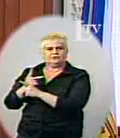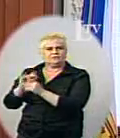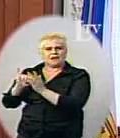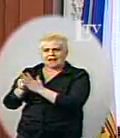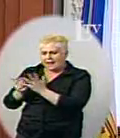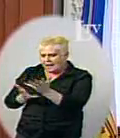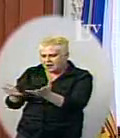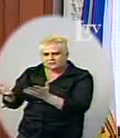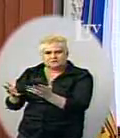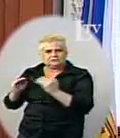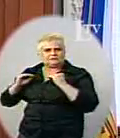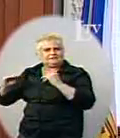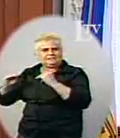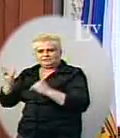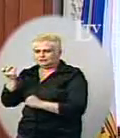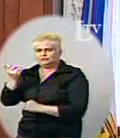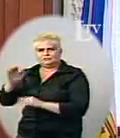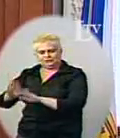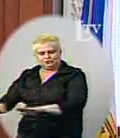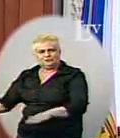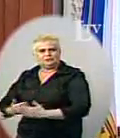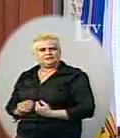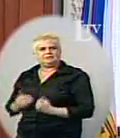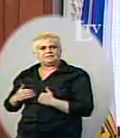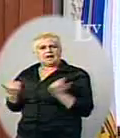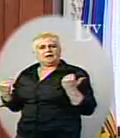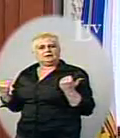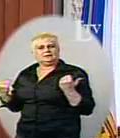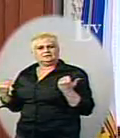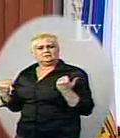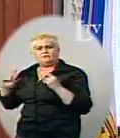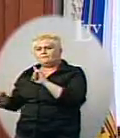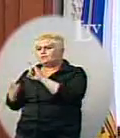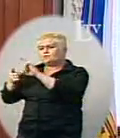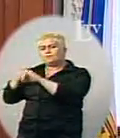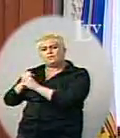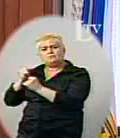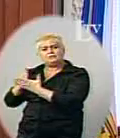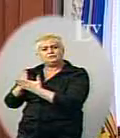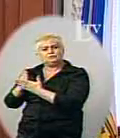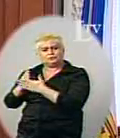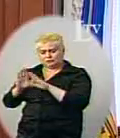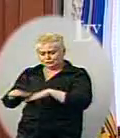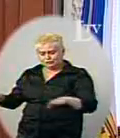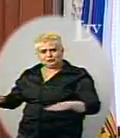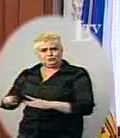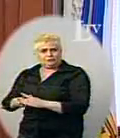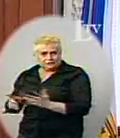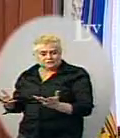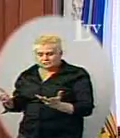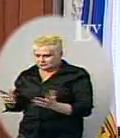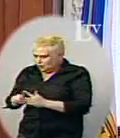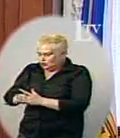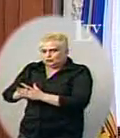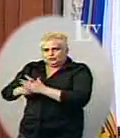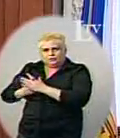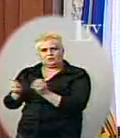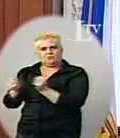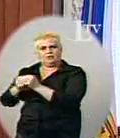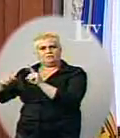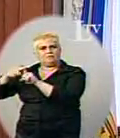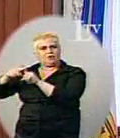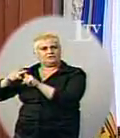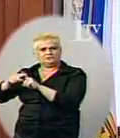early childhood development that ensures our children get the best possible start in life.